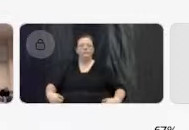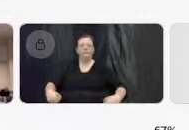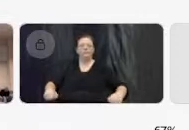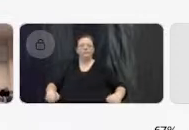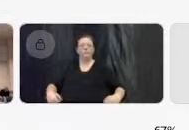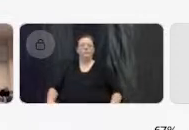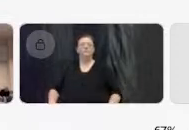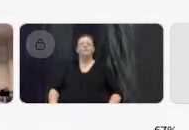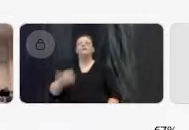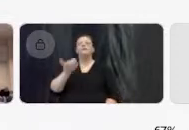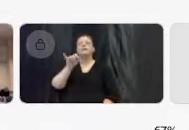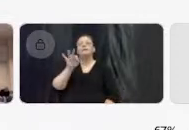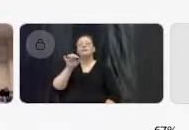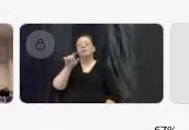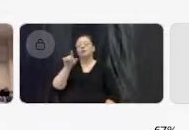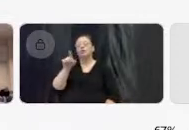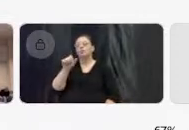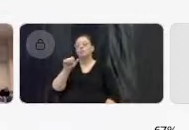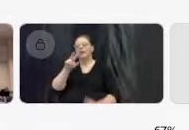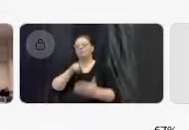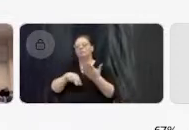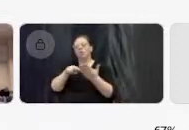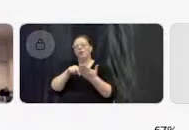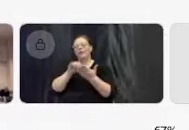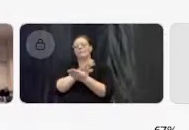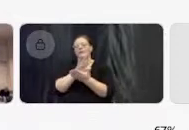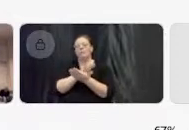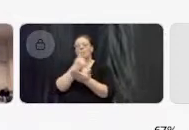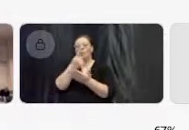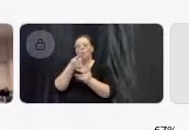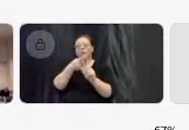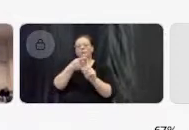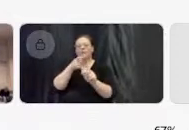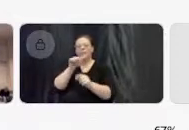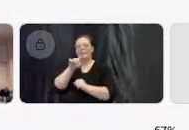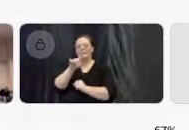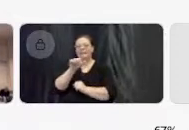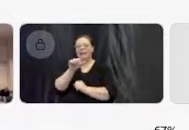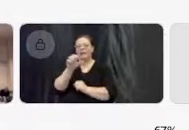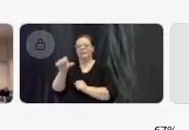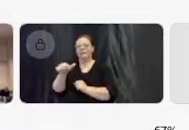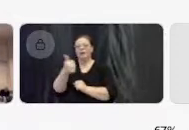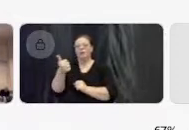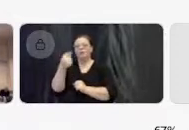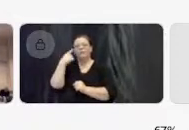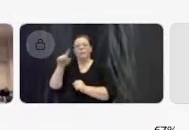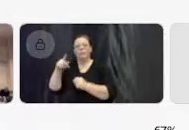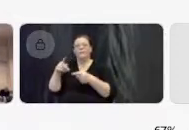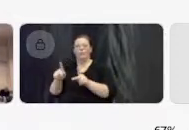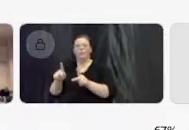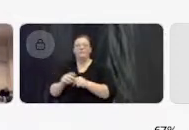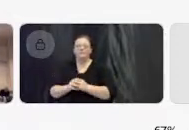And if you'll look, you can look at that. There's one that's for the ADA and the other one is for permits.